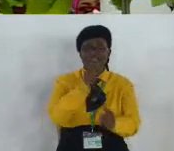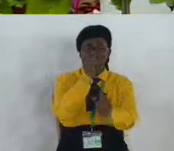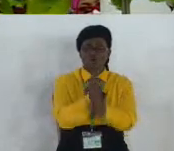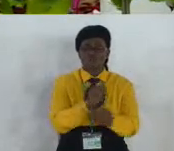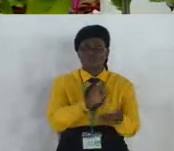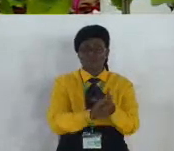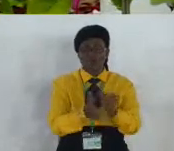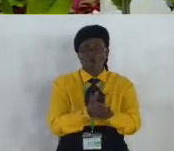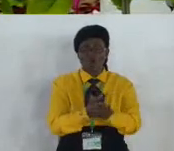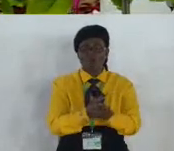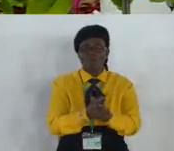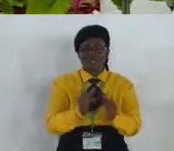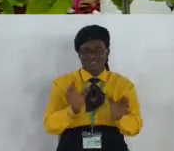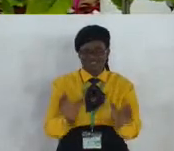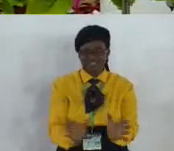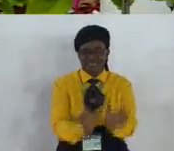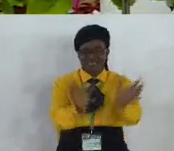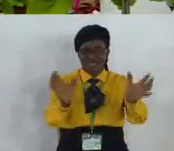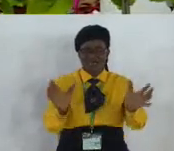And